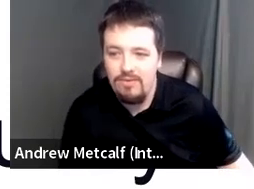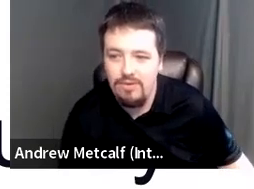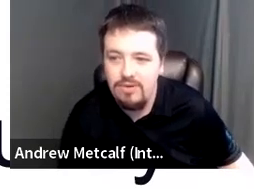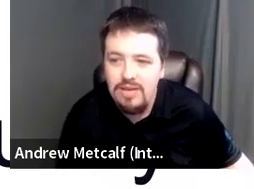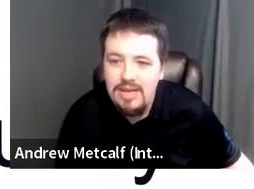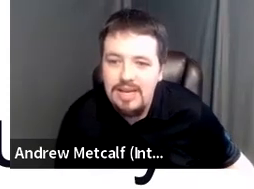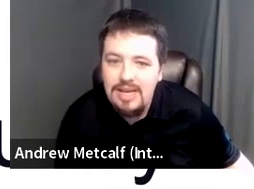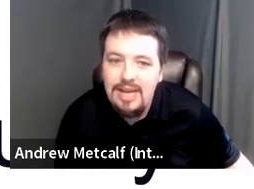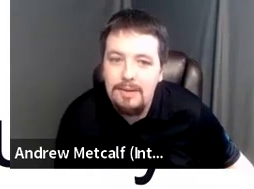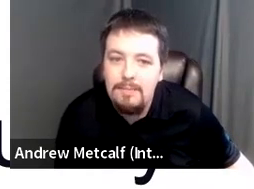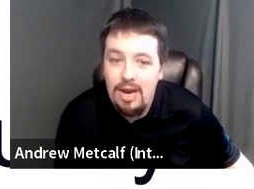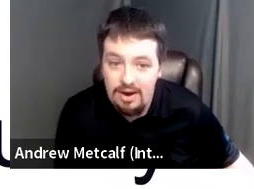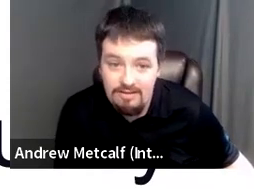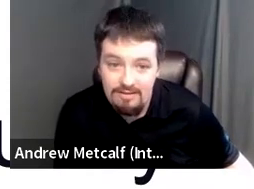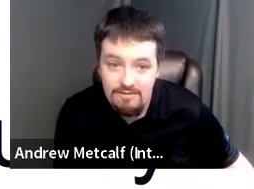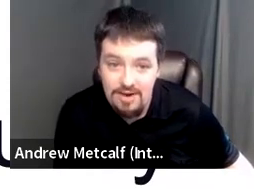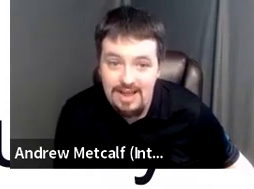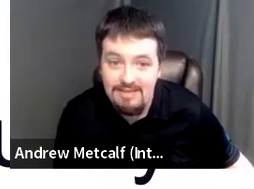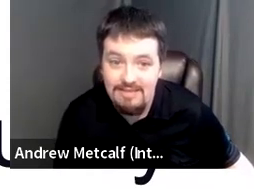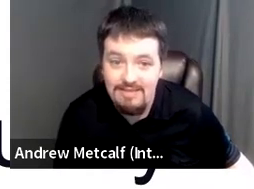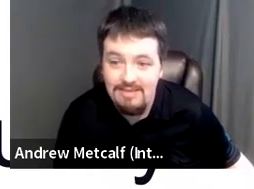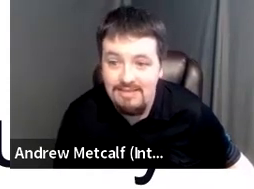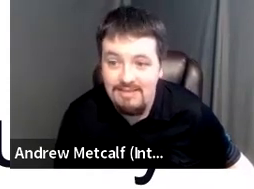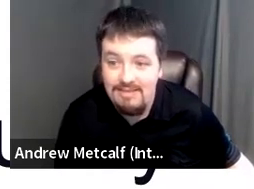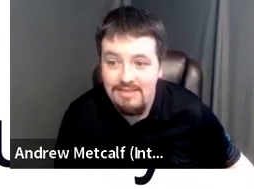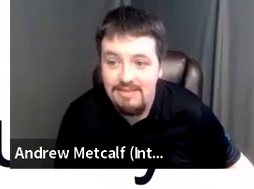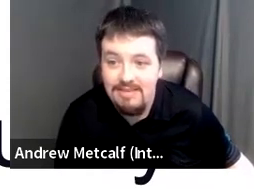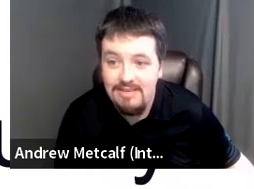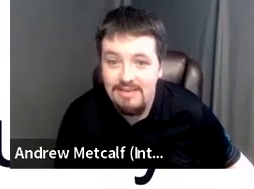deaf school in Paris, France.